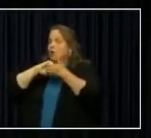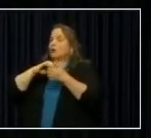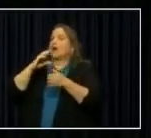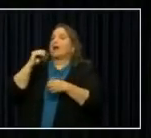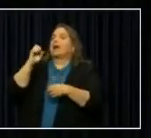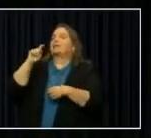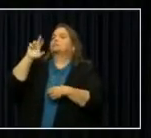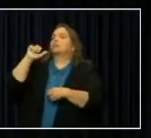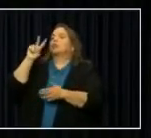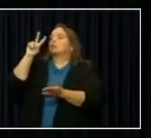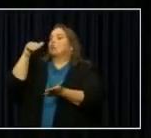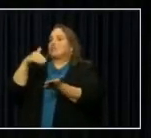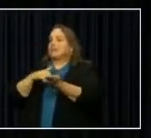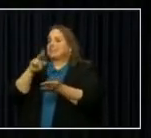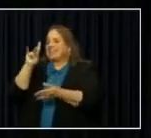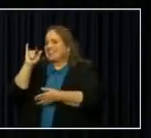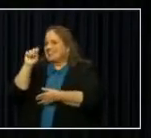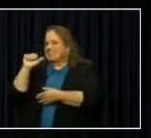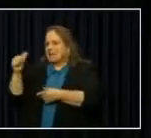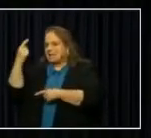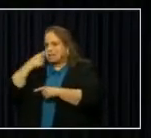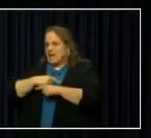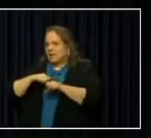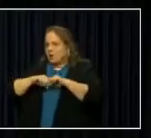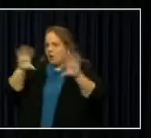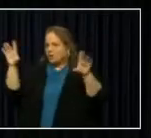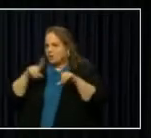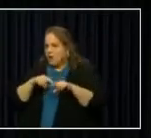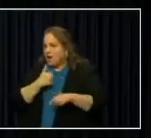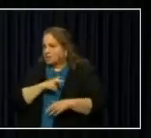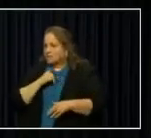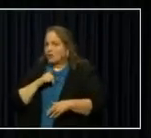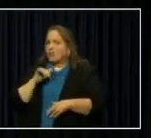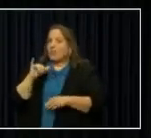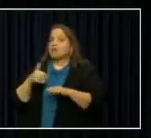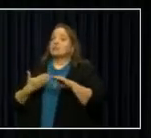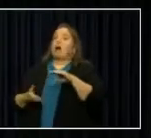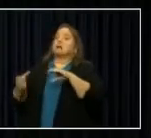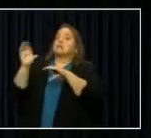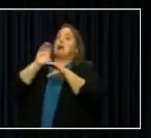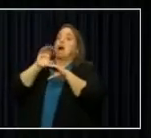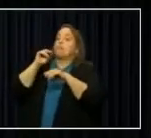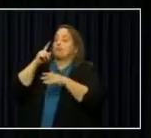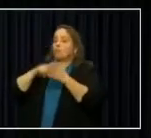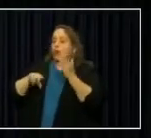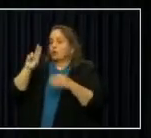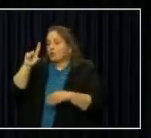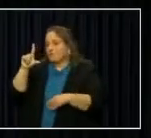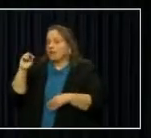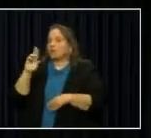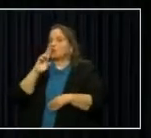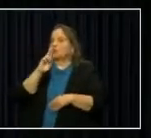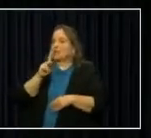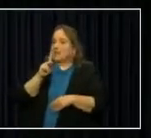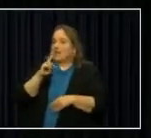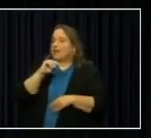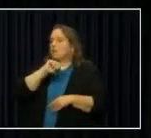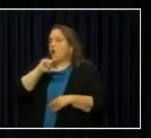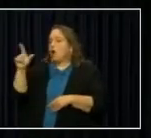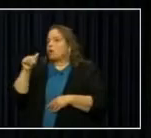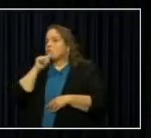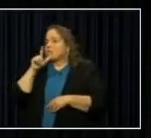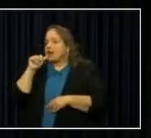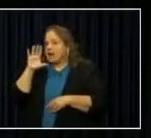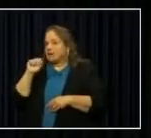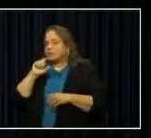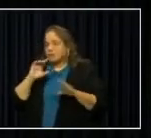extra 2,000 kits a day going out to hospitals, and that's on top of what U of L and UK and all the private labs